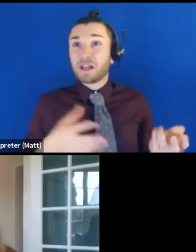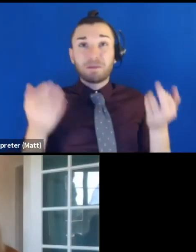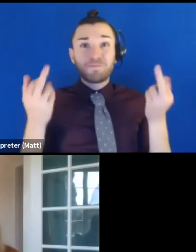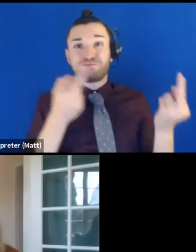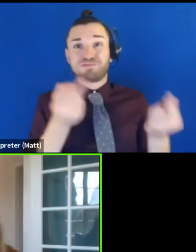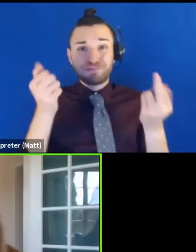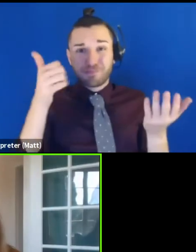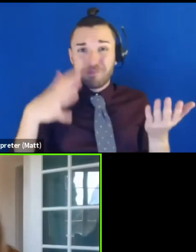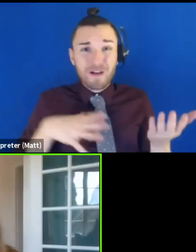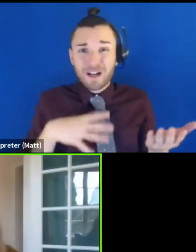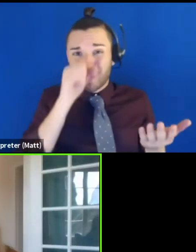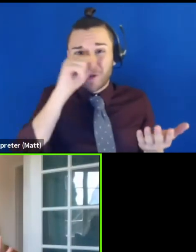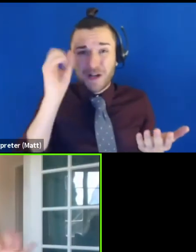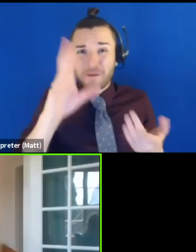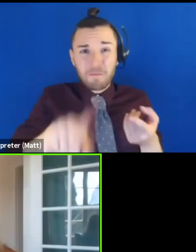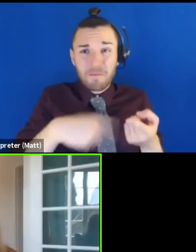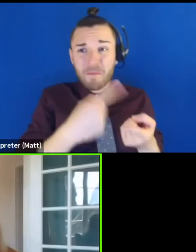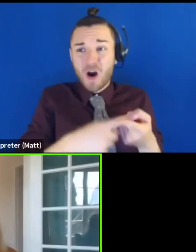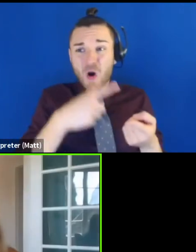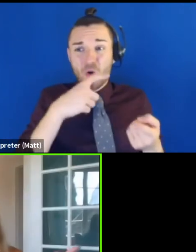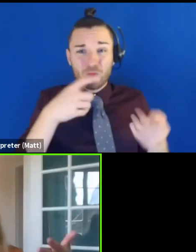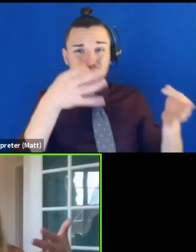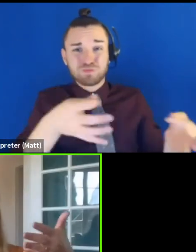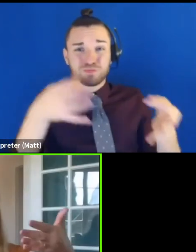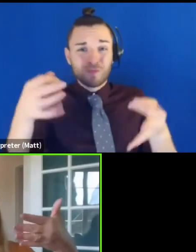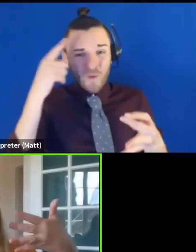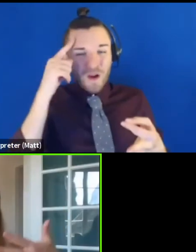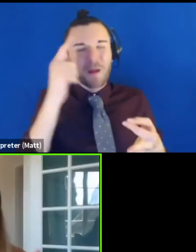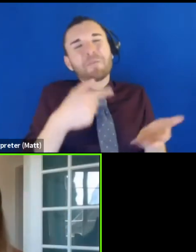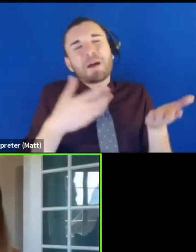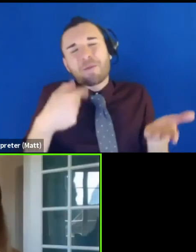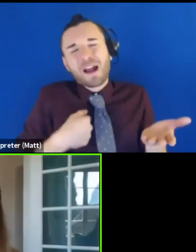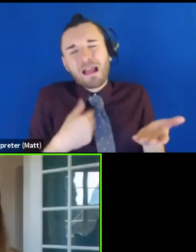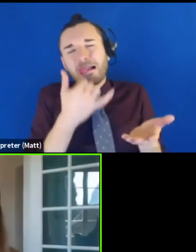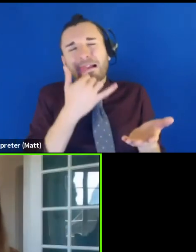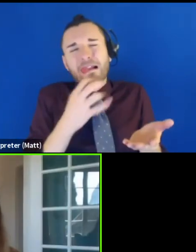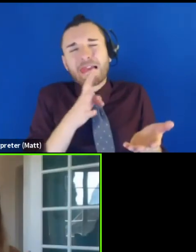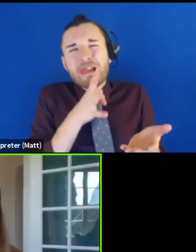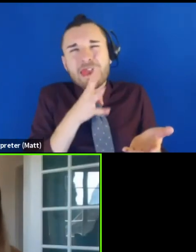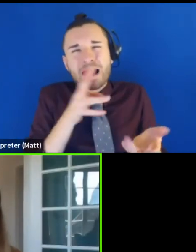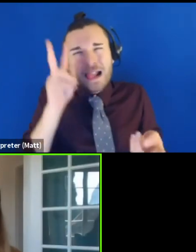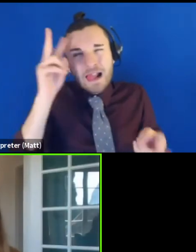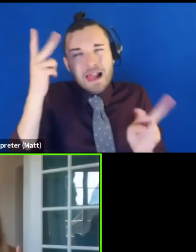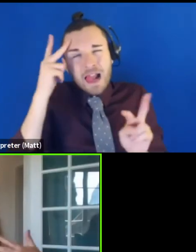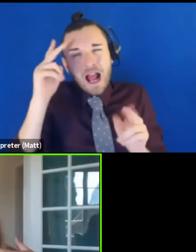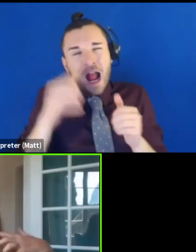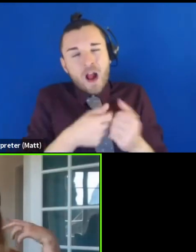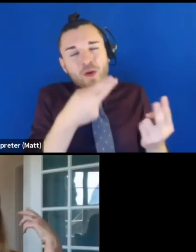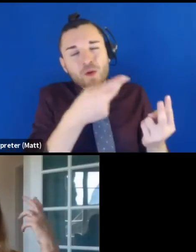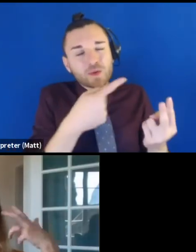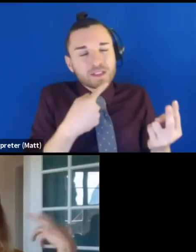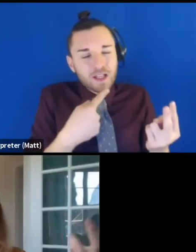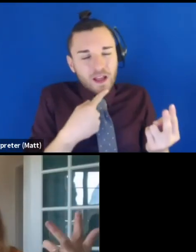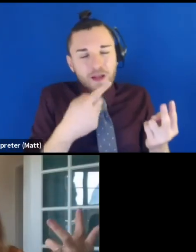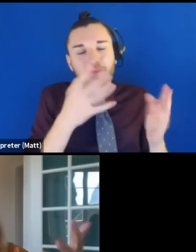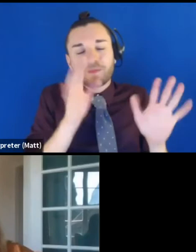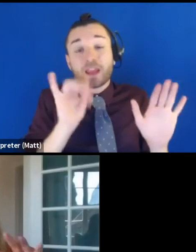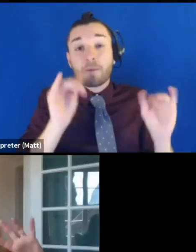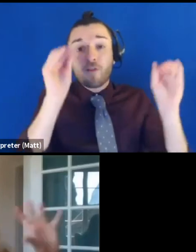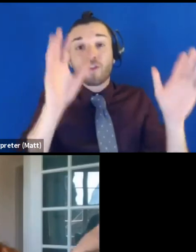So I think I misrepresented what this professor was saying. He's saying they merge these two halves themselves.